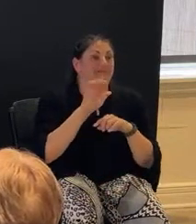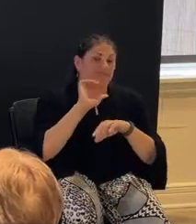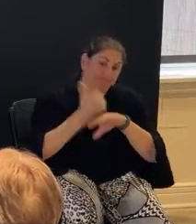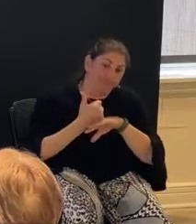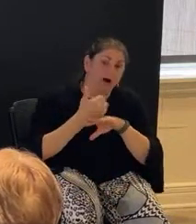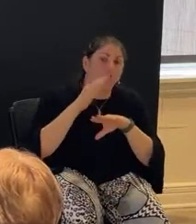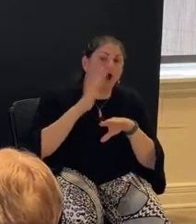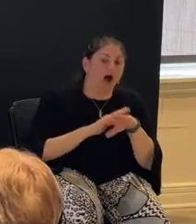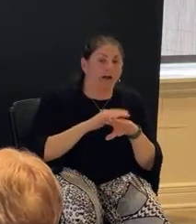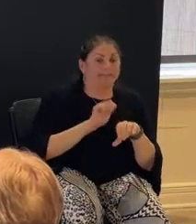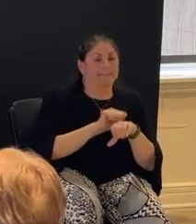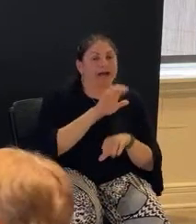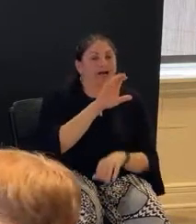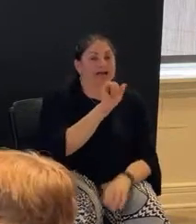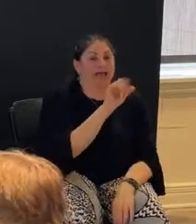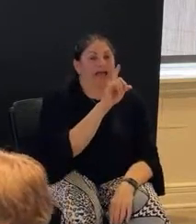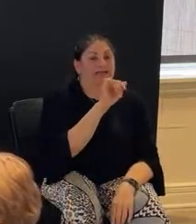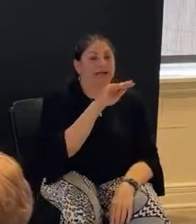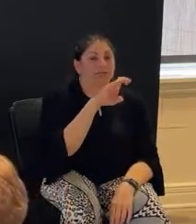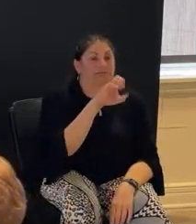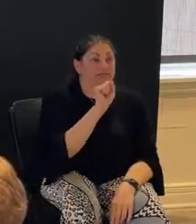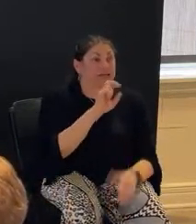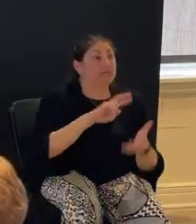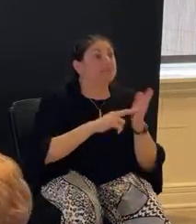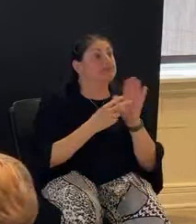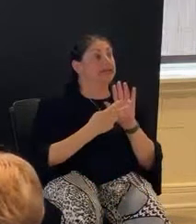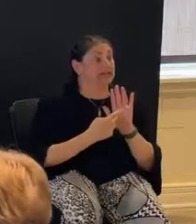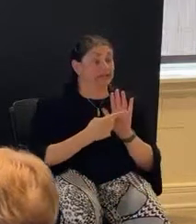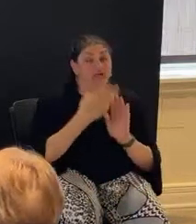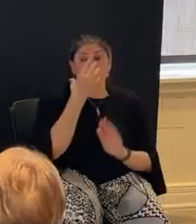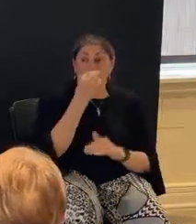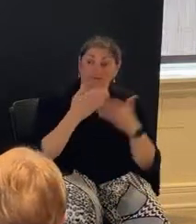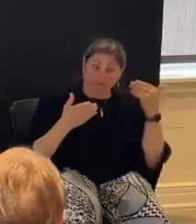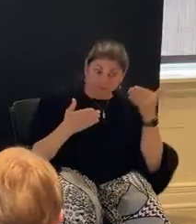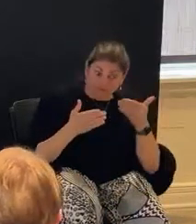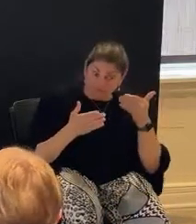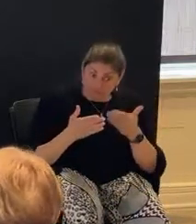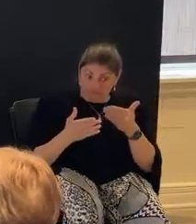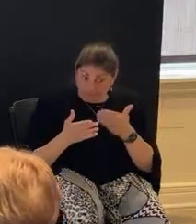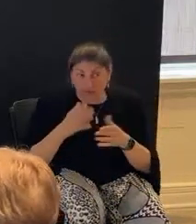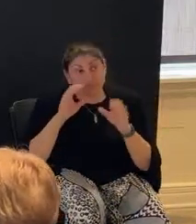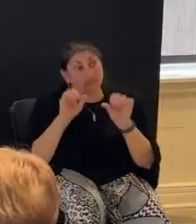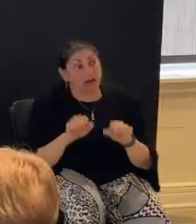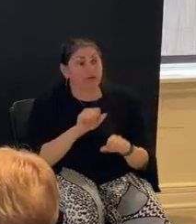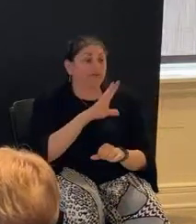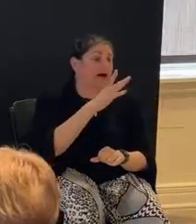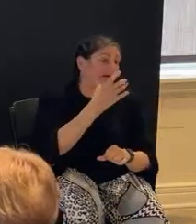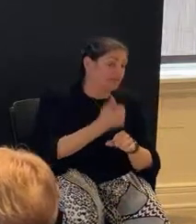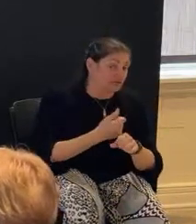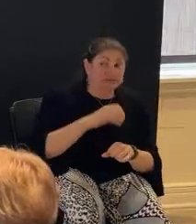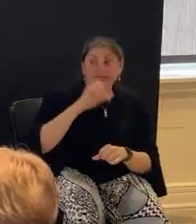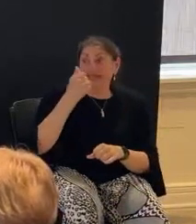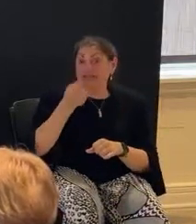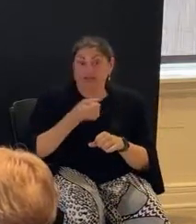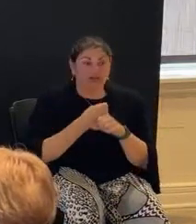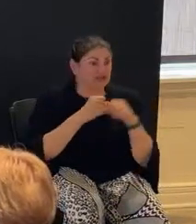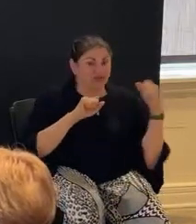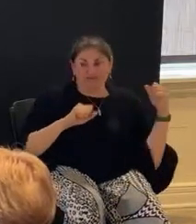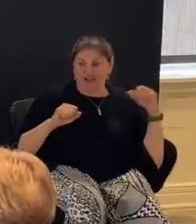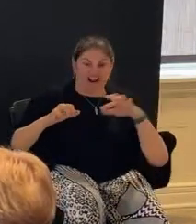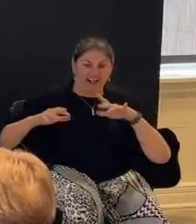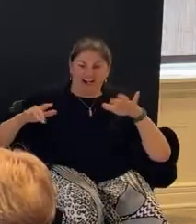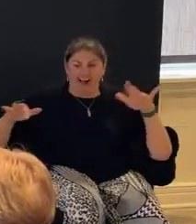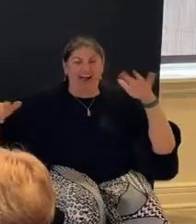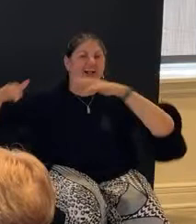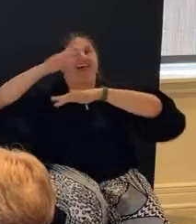wolves are a lot closer now. It could be within, you know, 5 or 10 years, and then they'll be have run at the place,